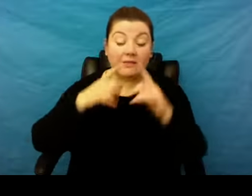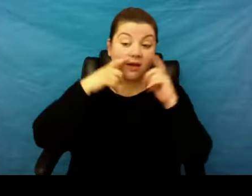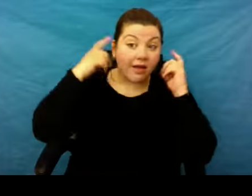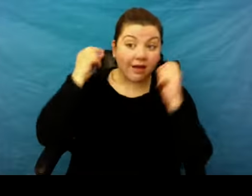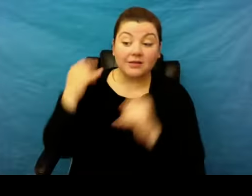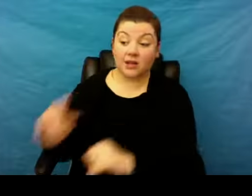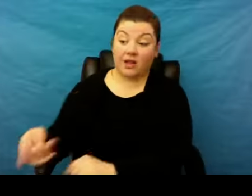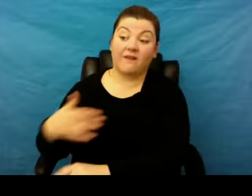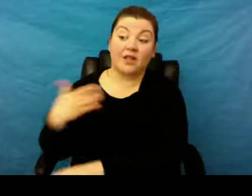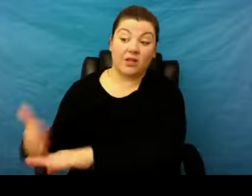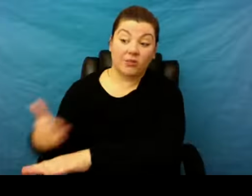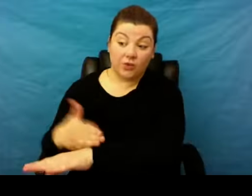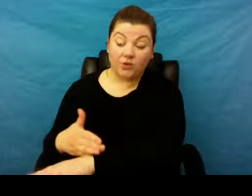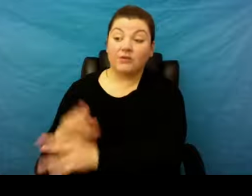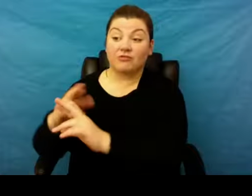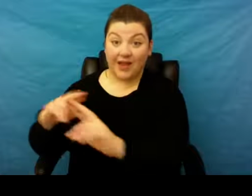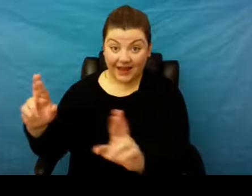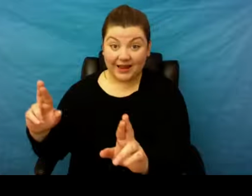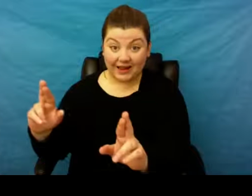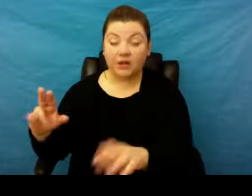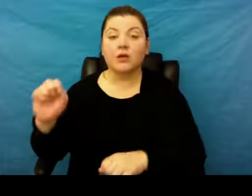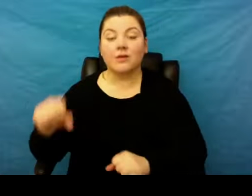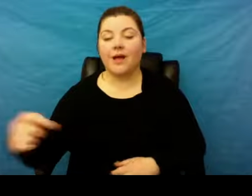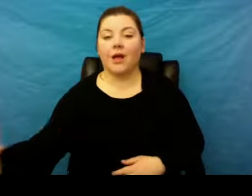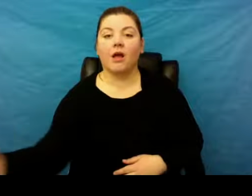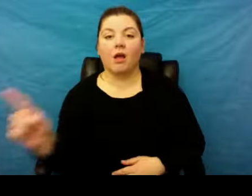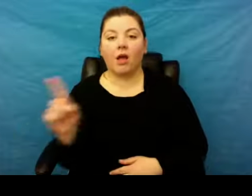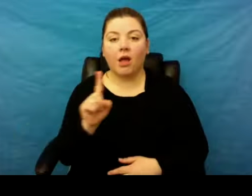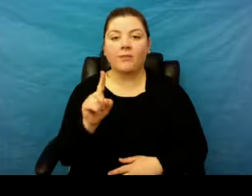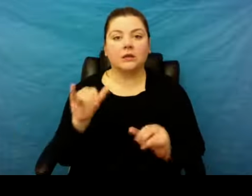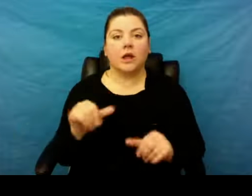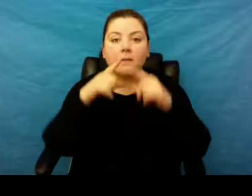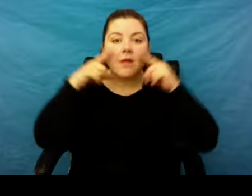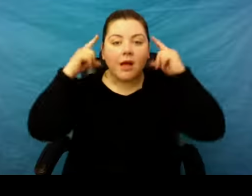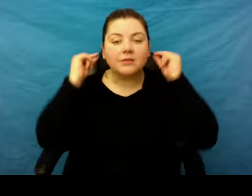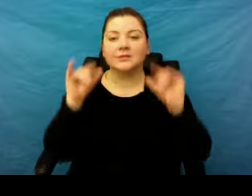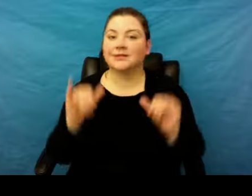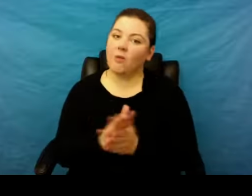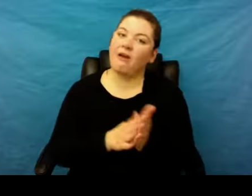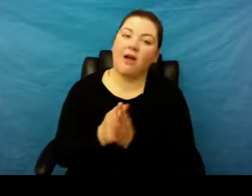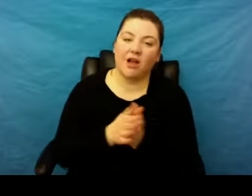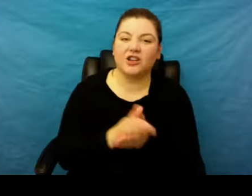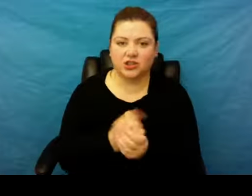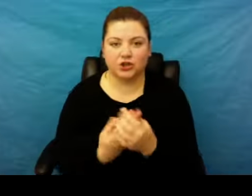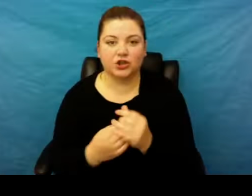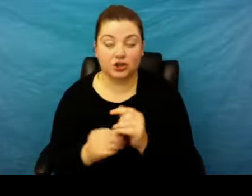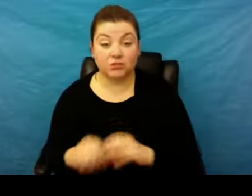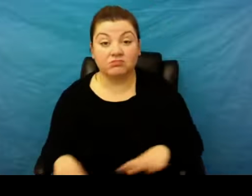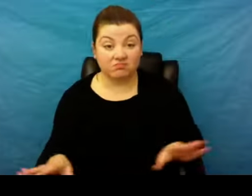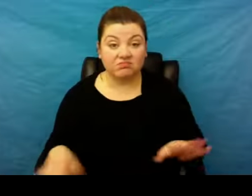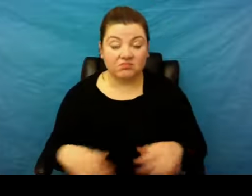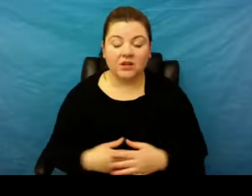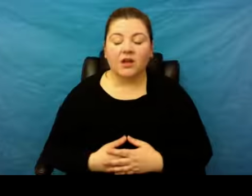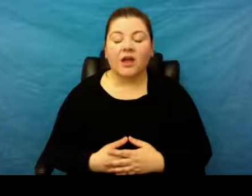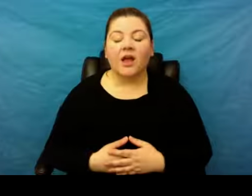feeling better, come back out to your family's life, keep a mask on and wash your hands. And so I think that that is a